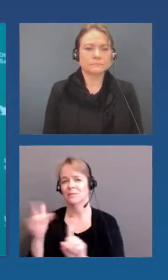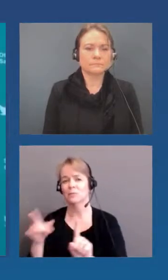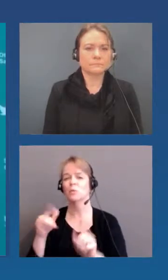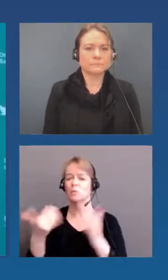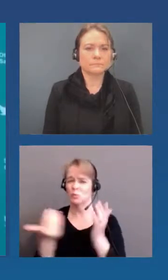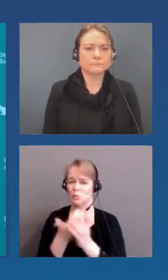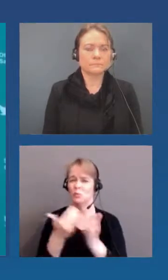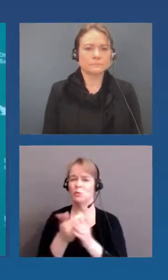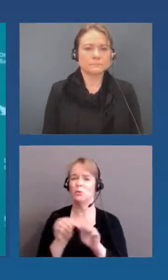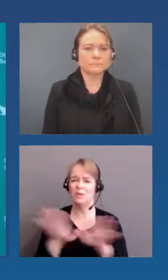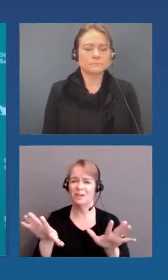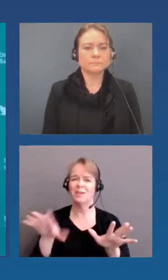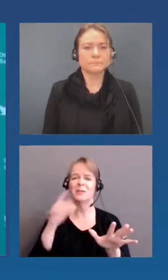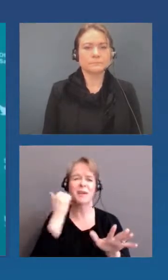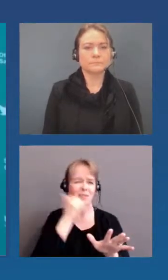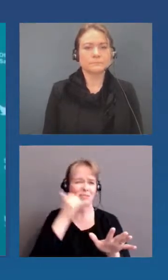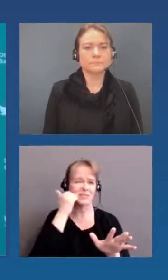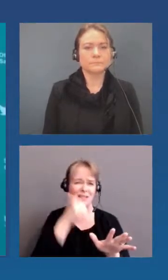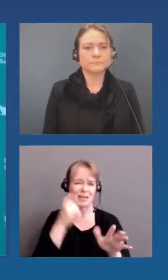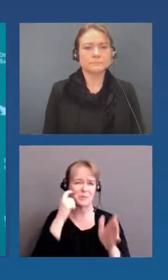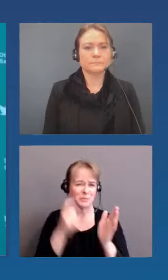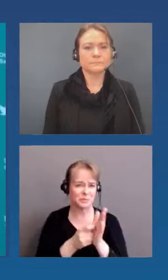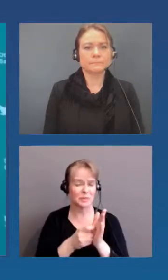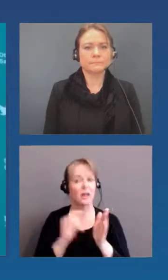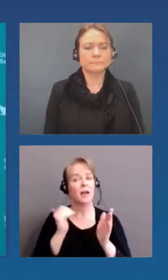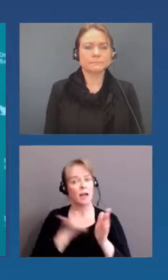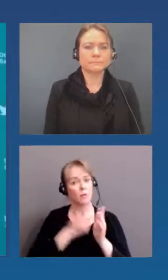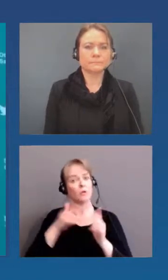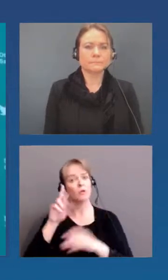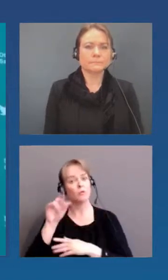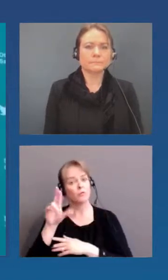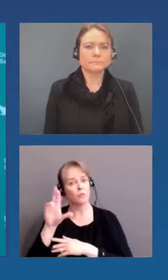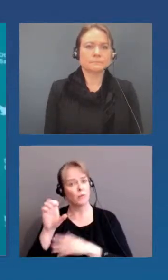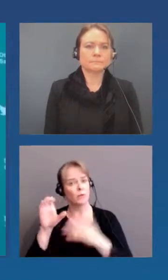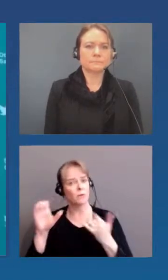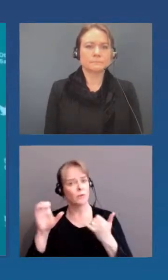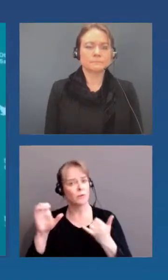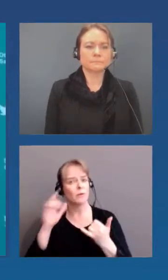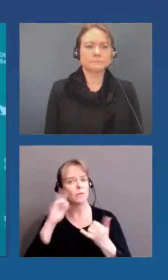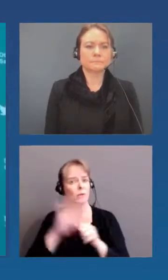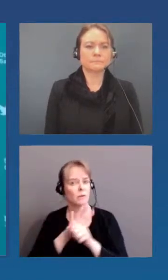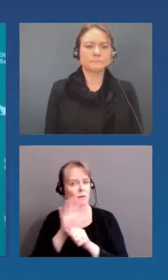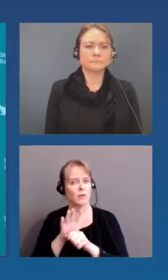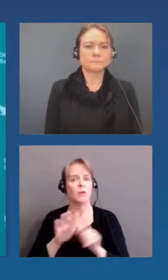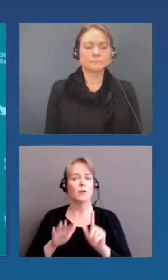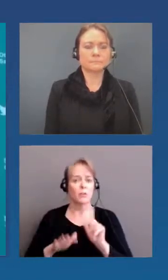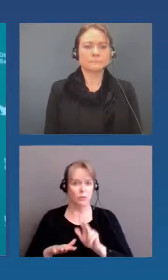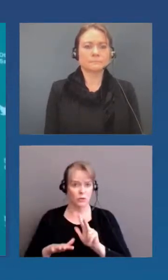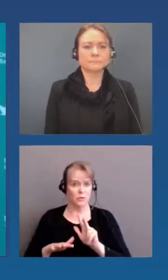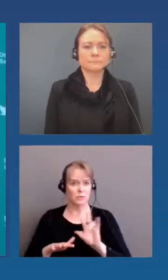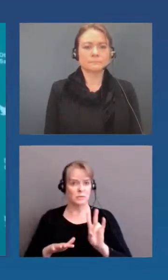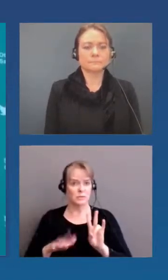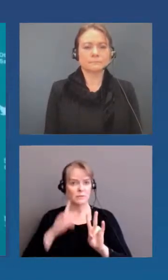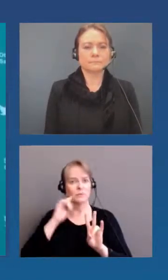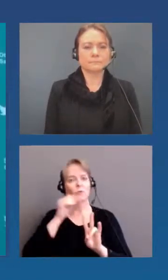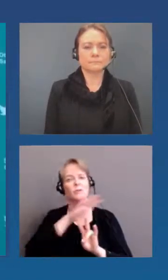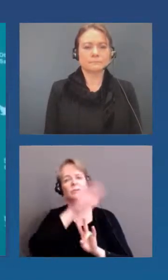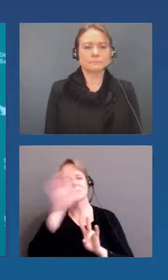every day, and our rate of COVID-19 is now at 37 per 100,000 people. It's not far from the